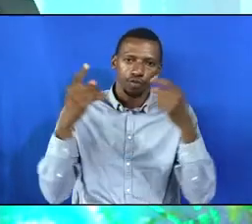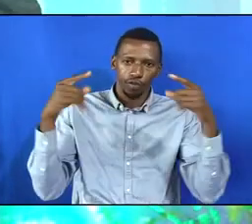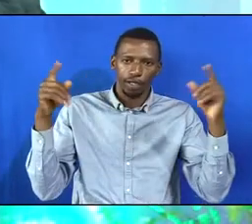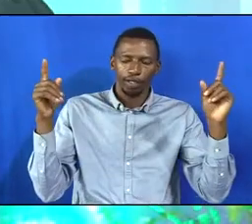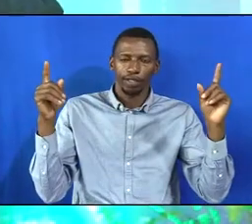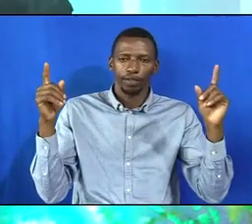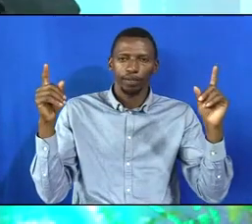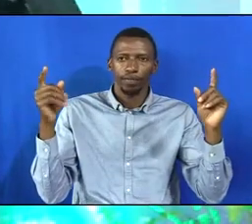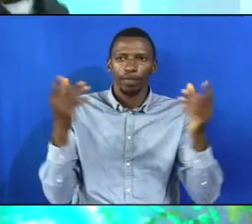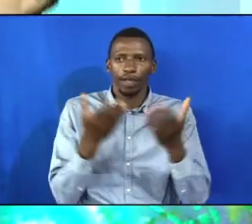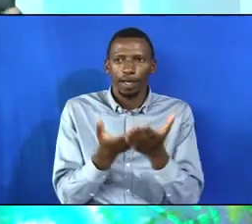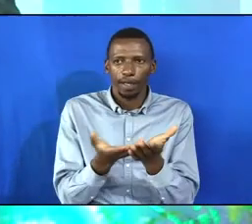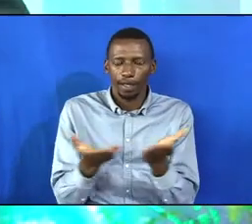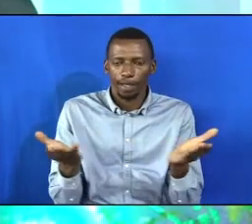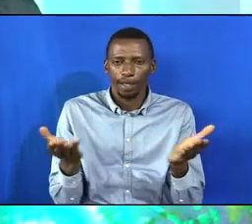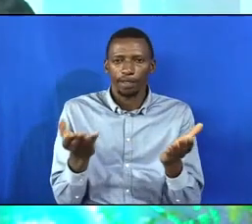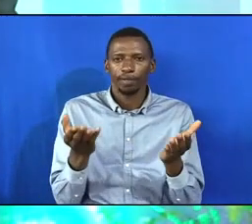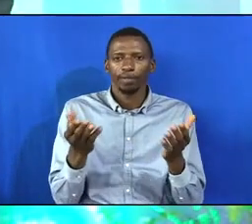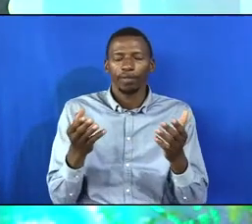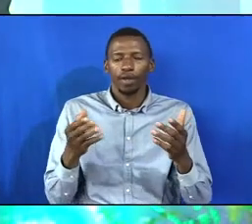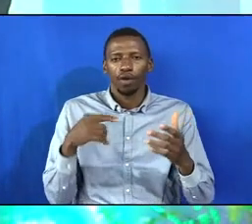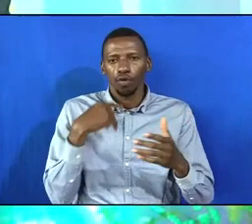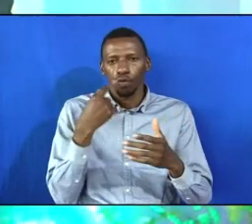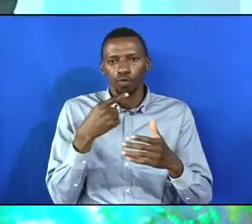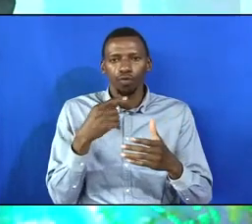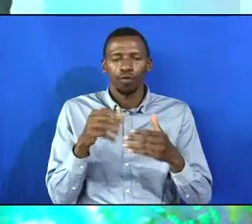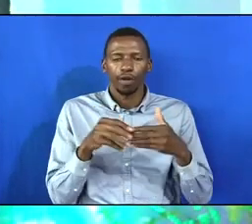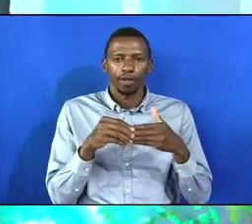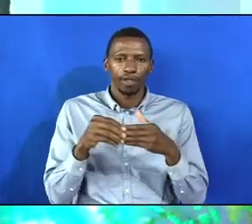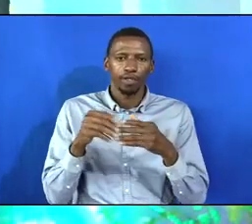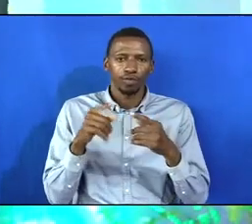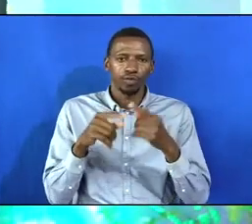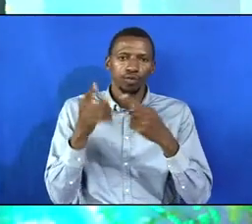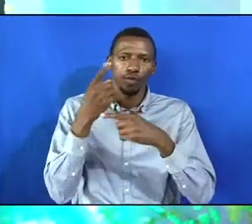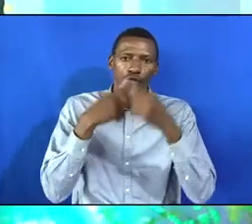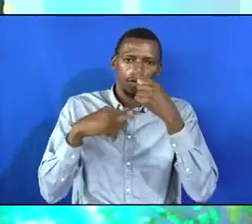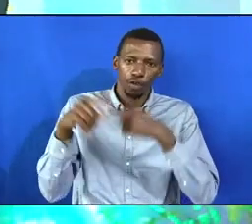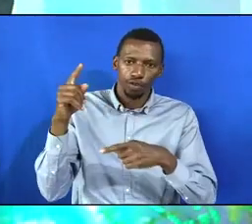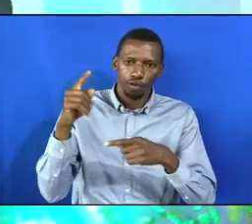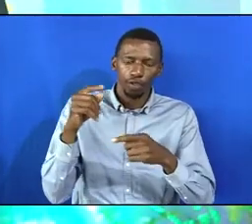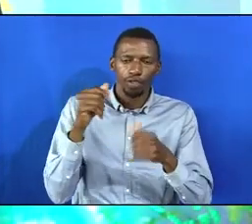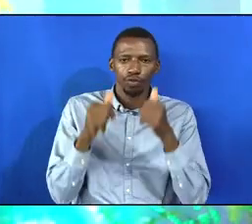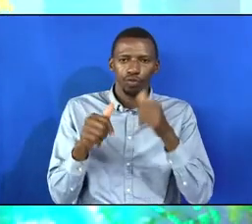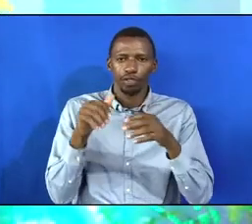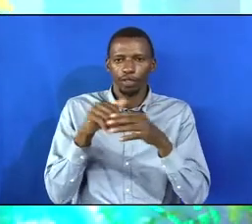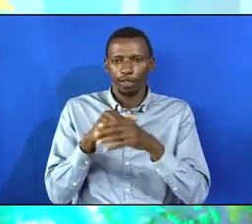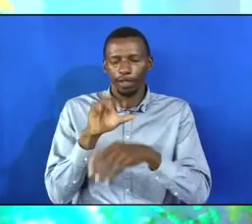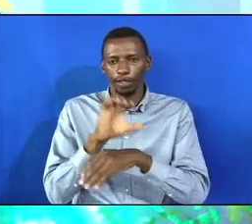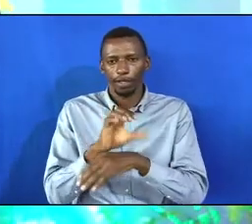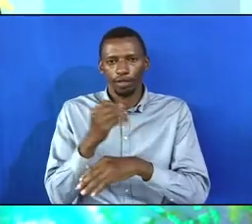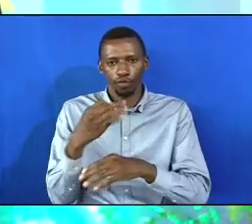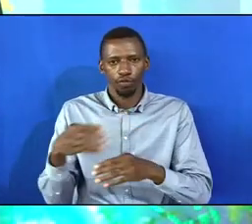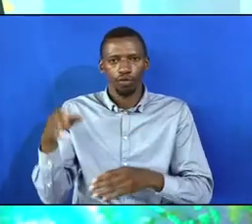Those are behind the ones that are behind the victories that have attended the church of God.